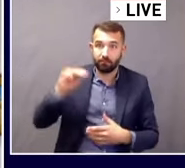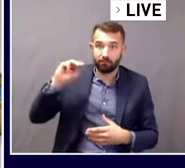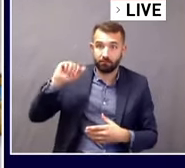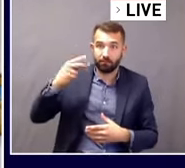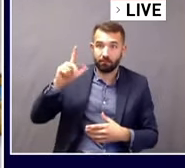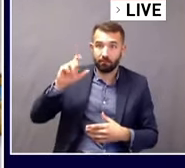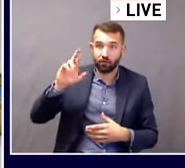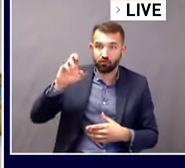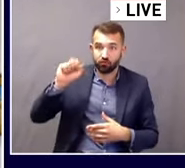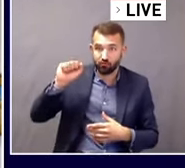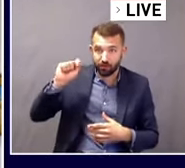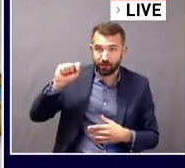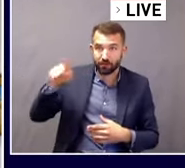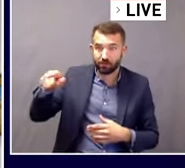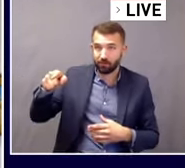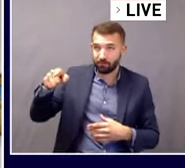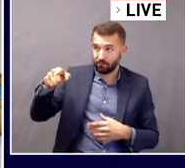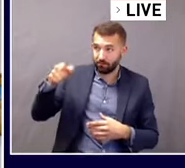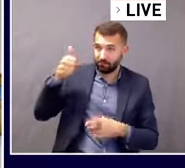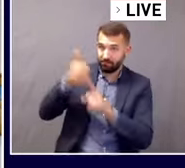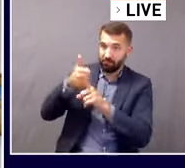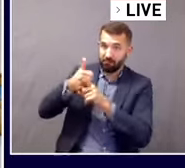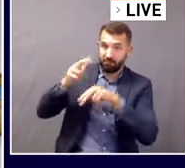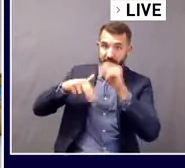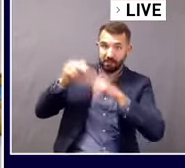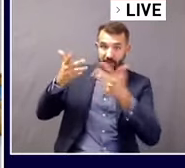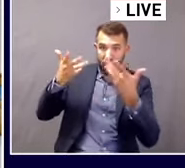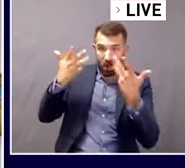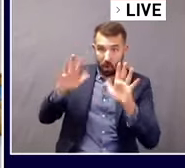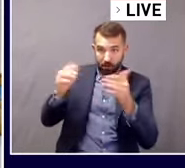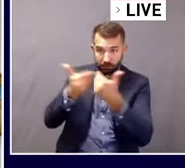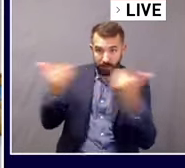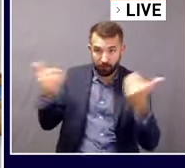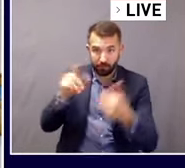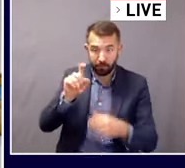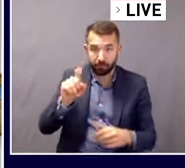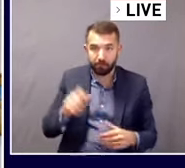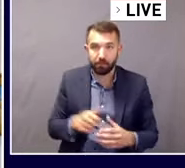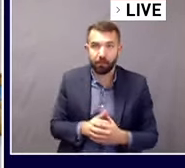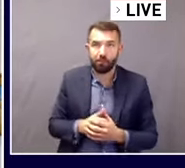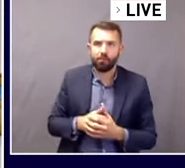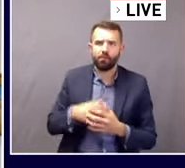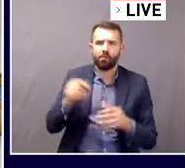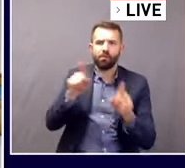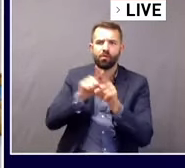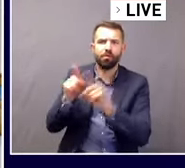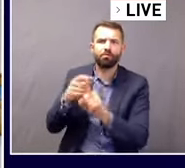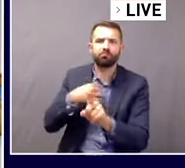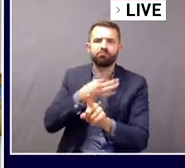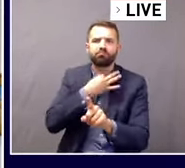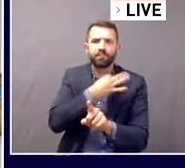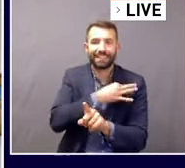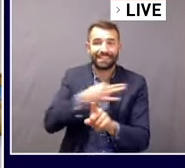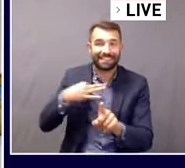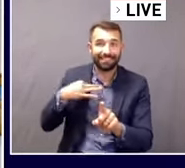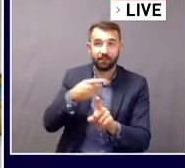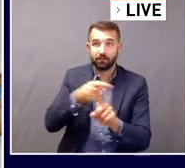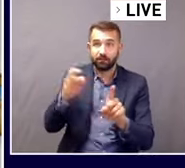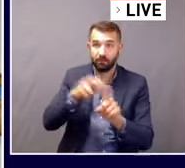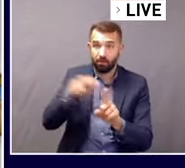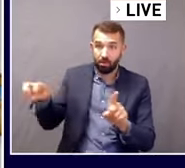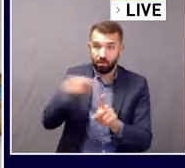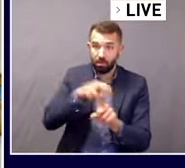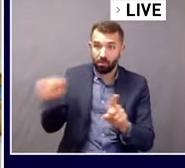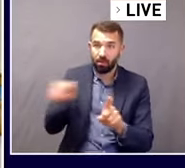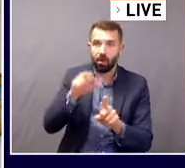cohorting residents, but also keeping staff who may have been infected kind of working in just, one cohorted unit